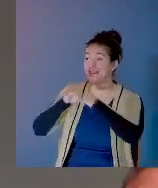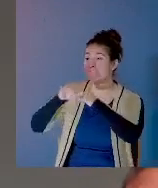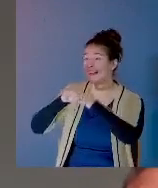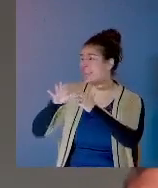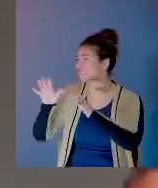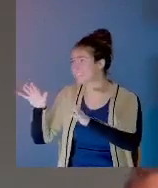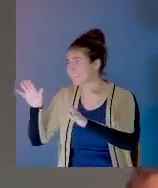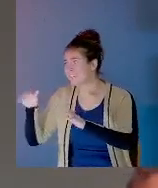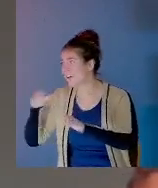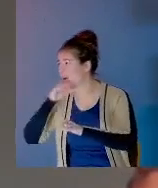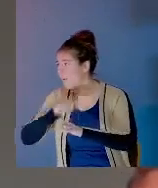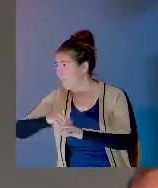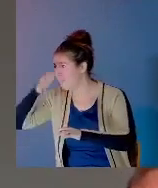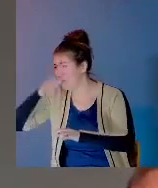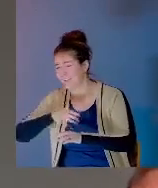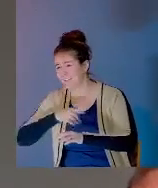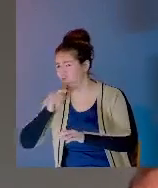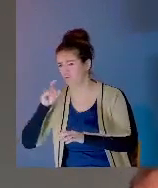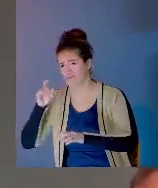anyways, I fell off,